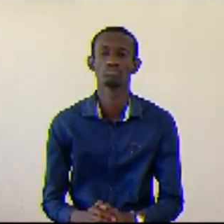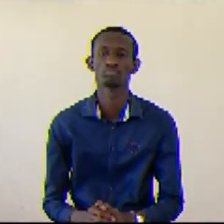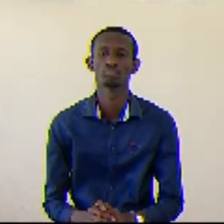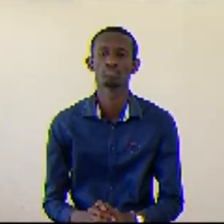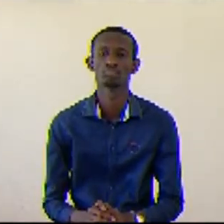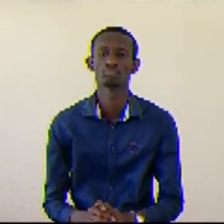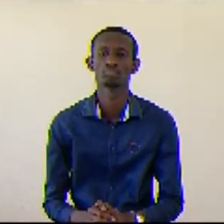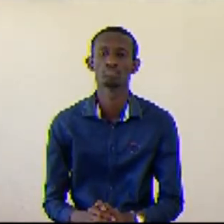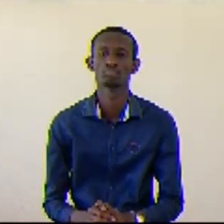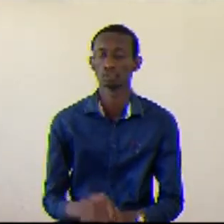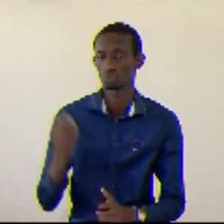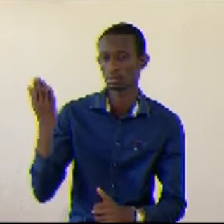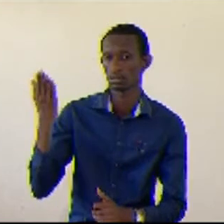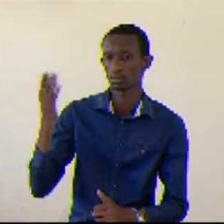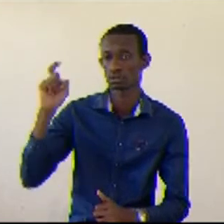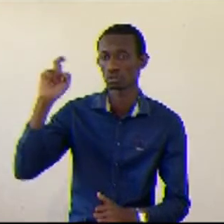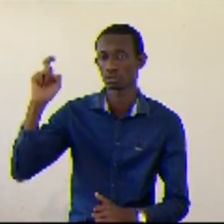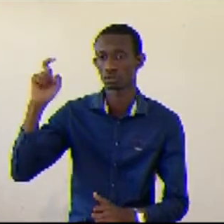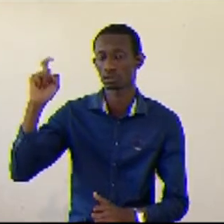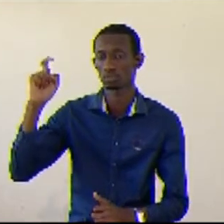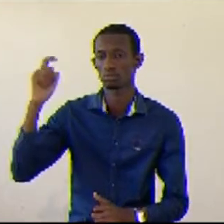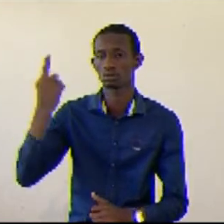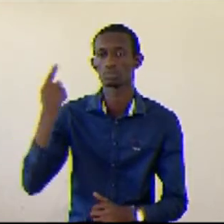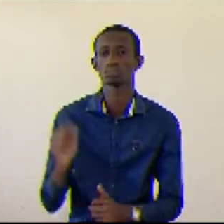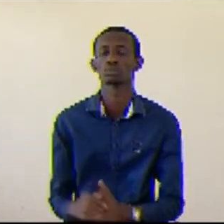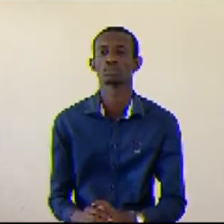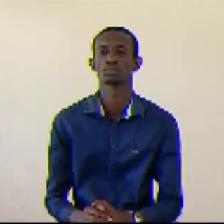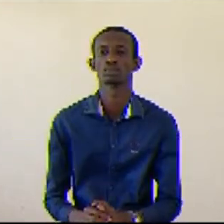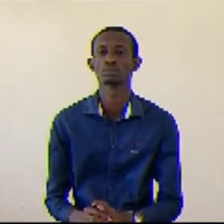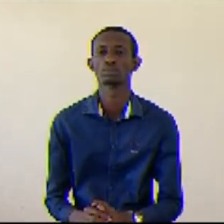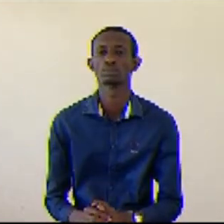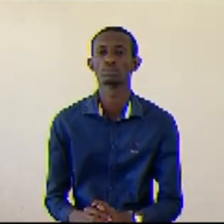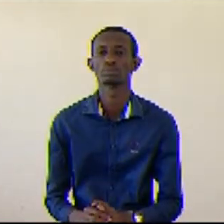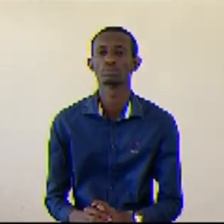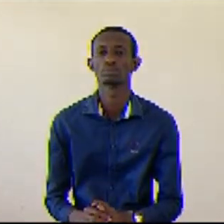This is x1, and there to be